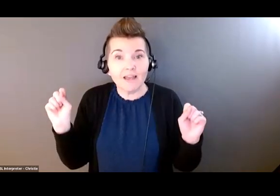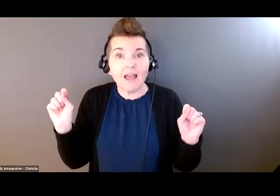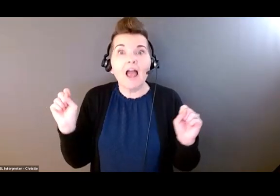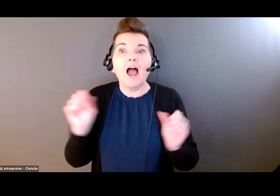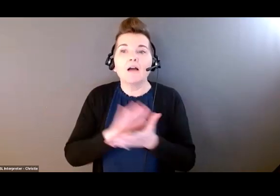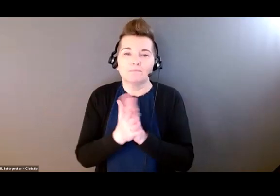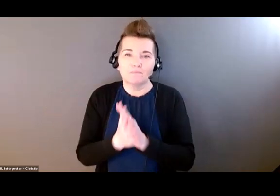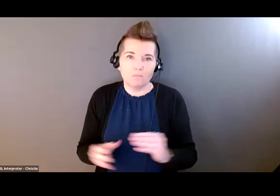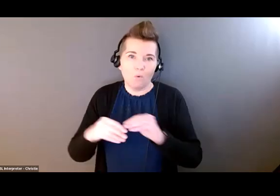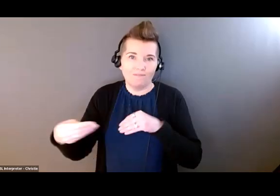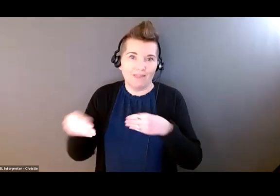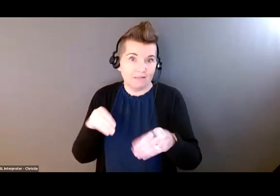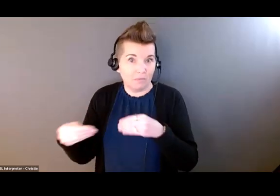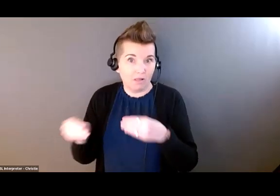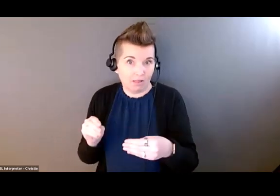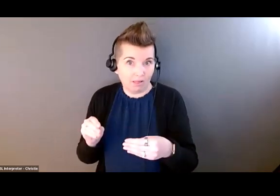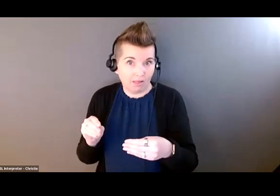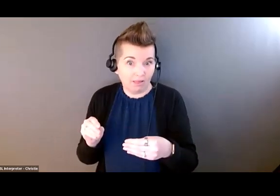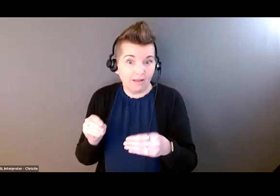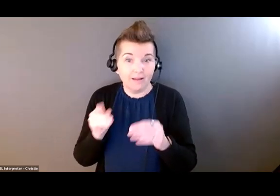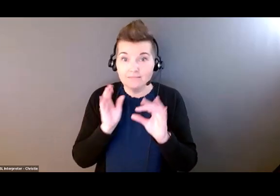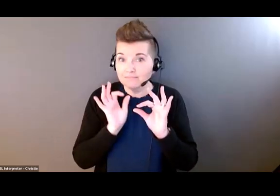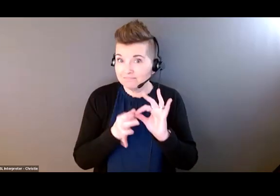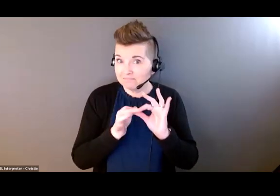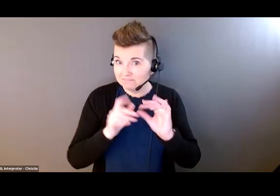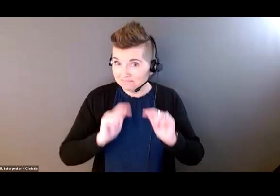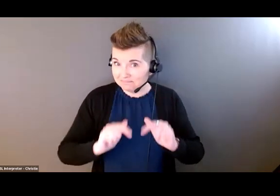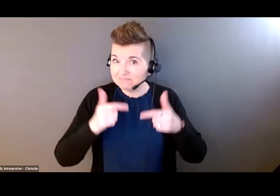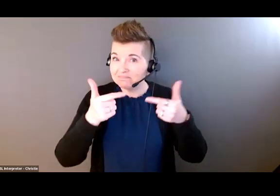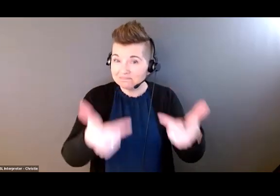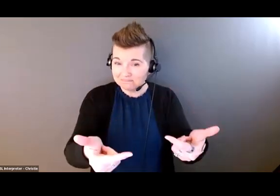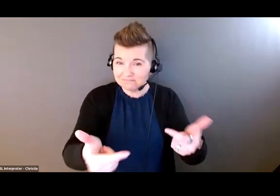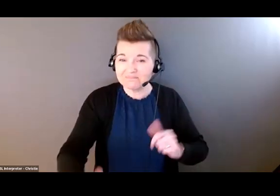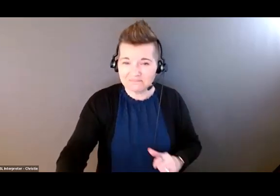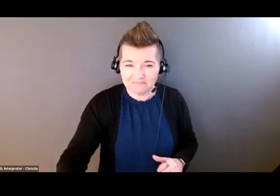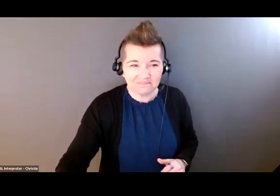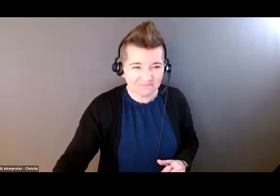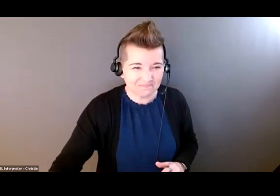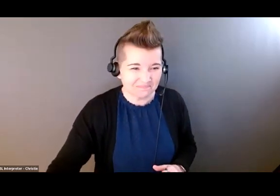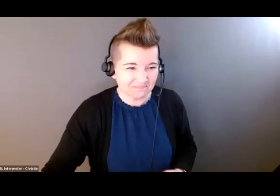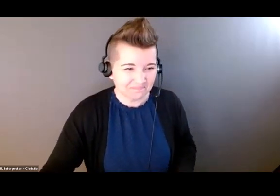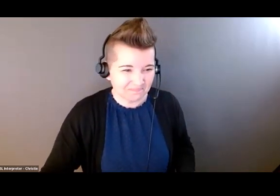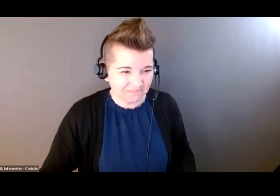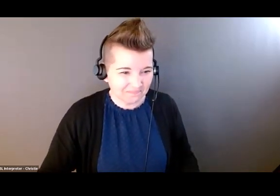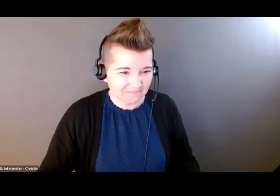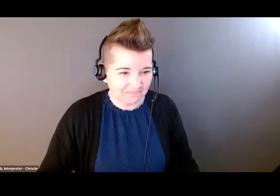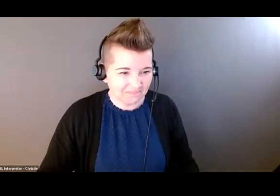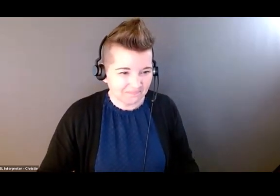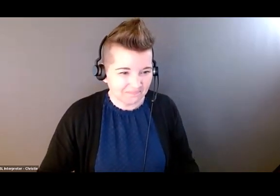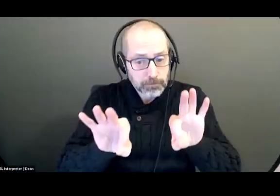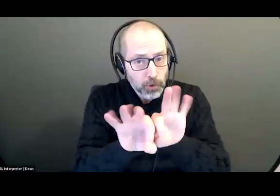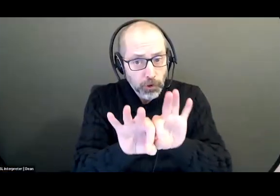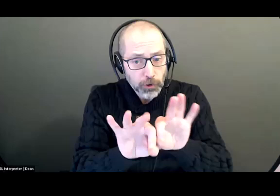more secure and safe we felt with each other, the more flexible we became.